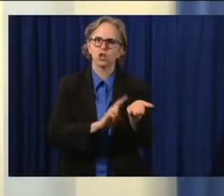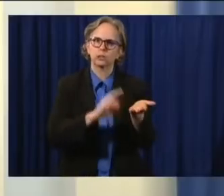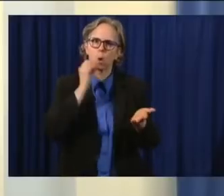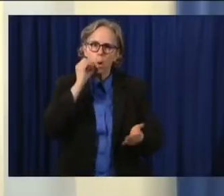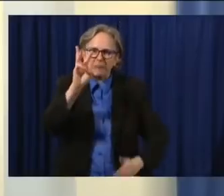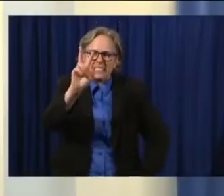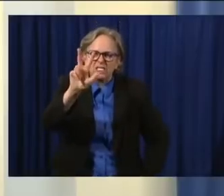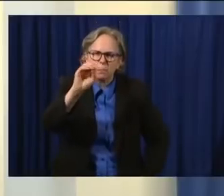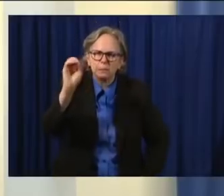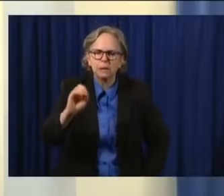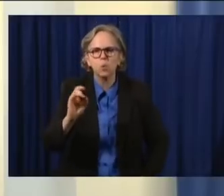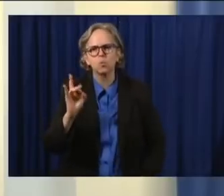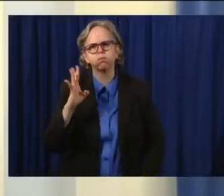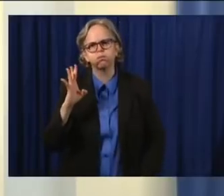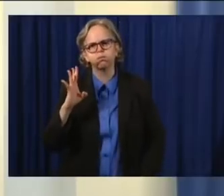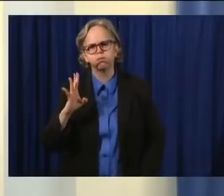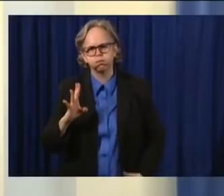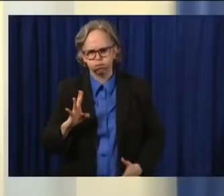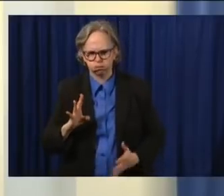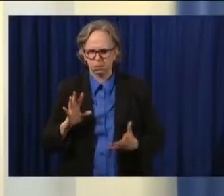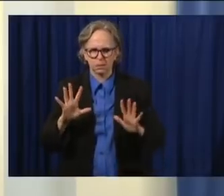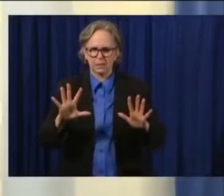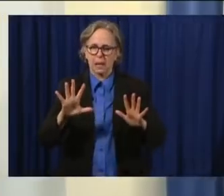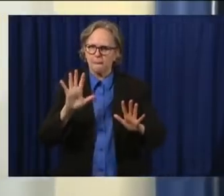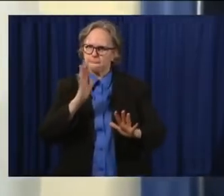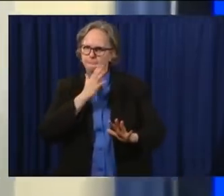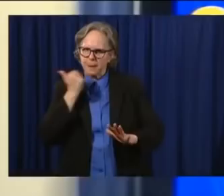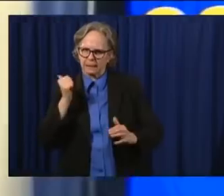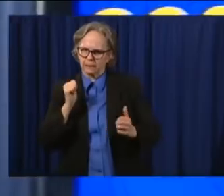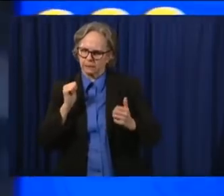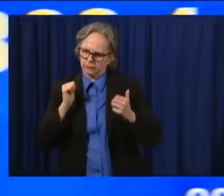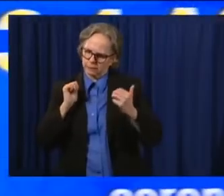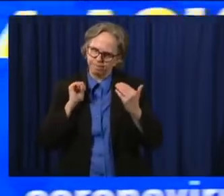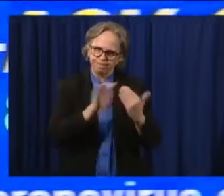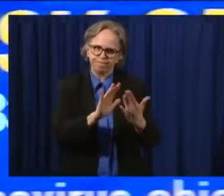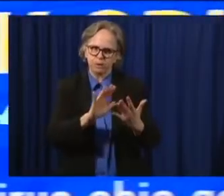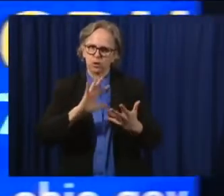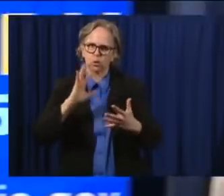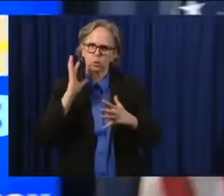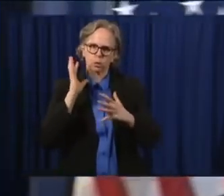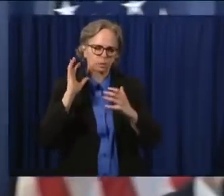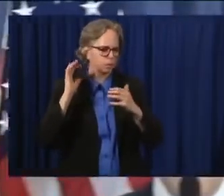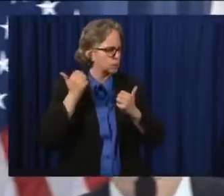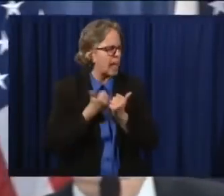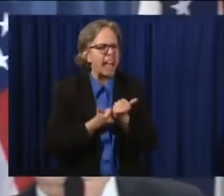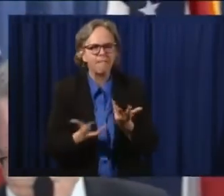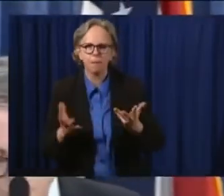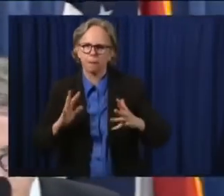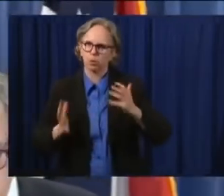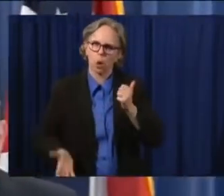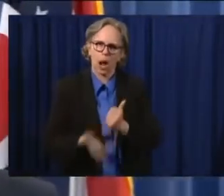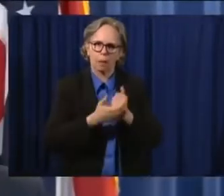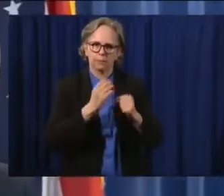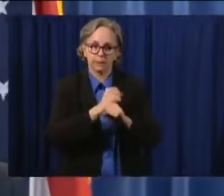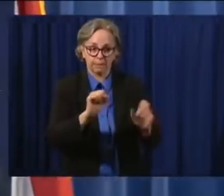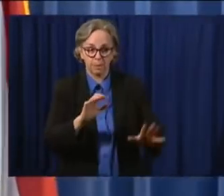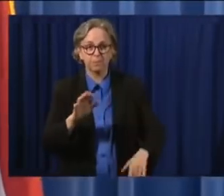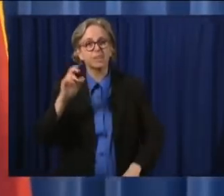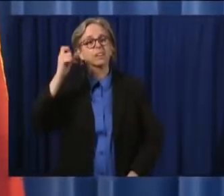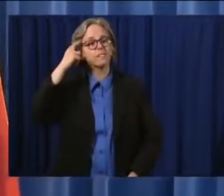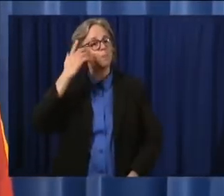best attempt to give them everything we can. Thank you. Andy, thank you very much. To